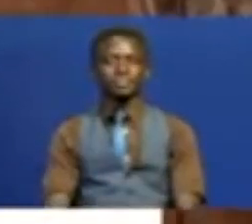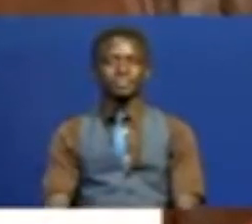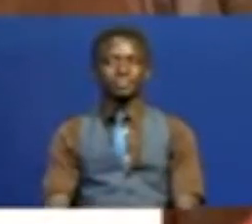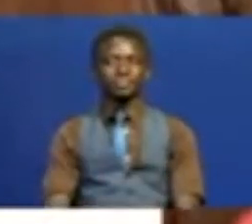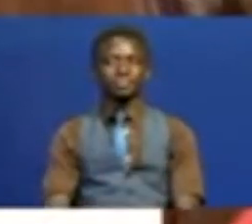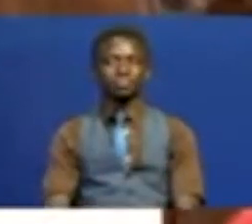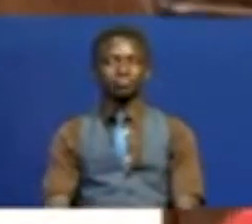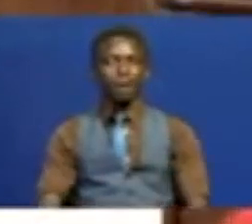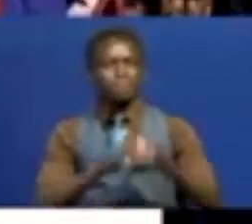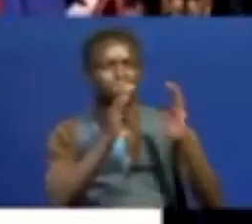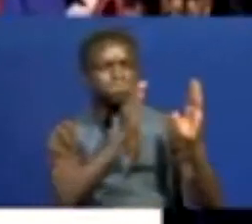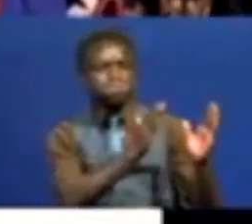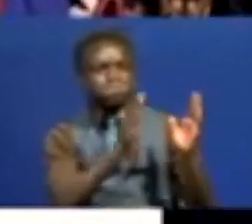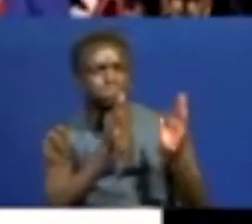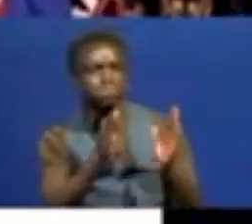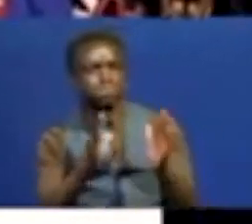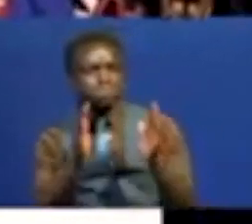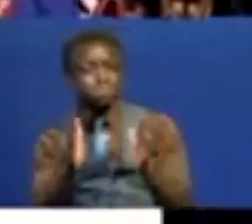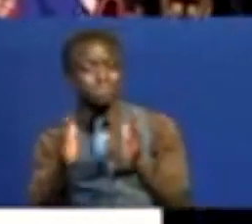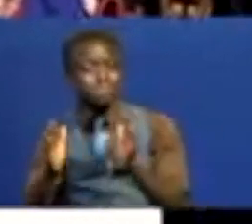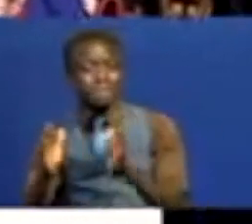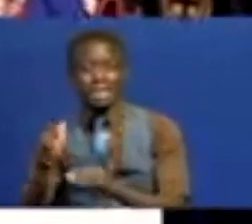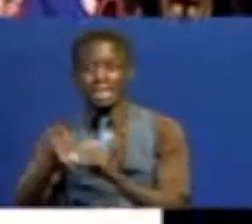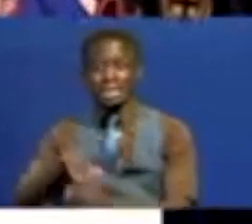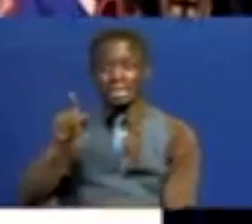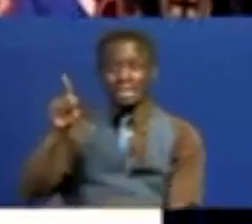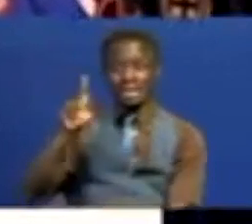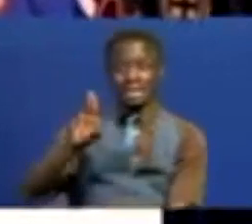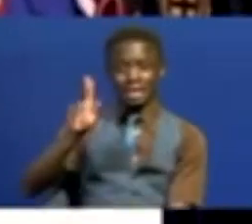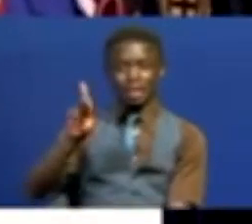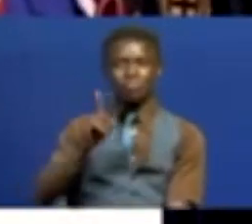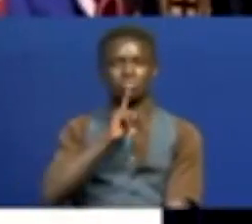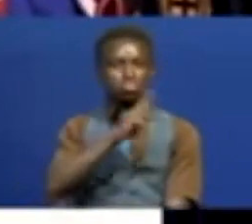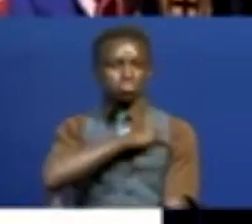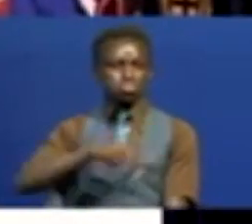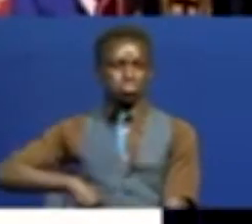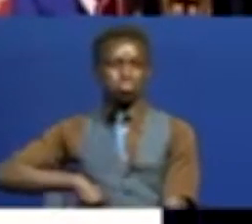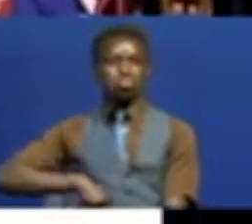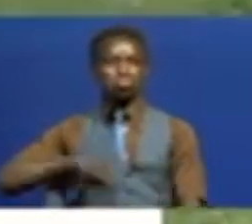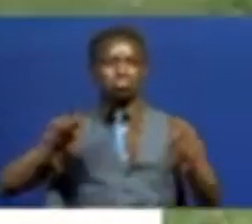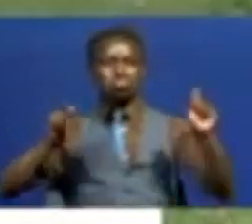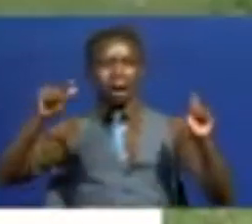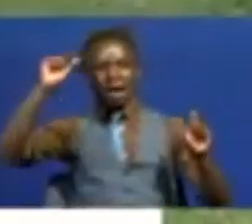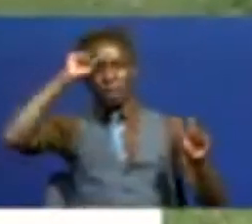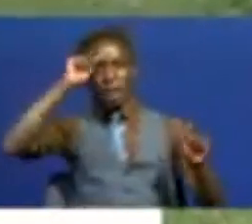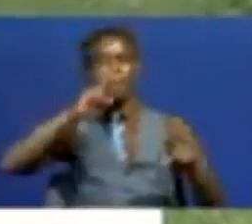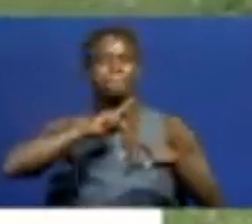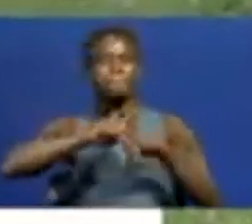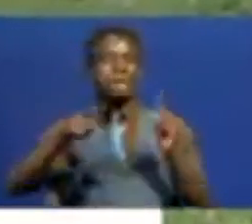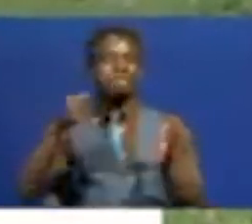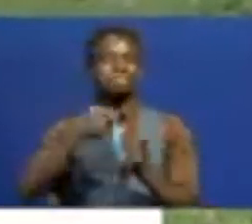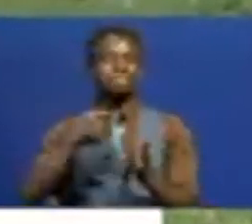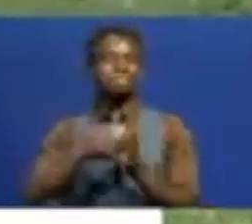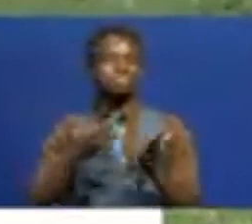The protocol in the British monarchy is that the king is not just the head of the monarchy, but also the state. He does provide